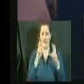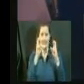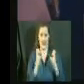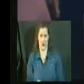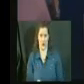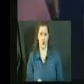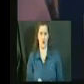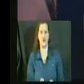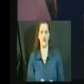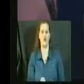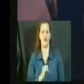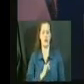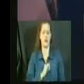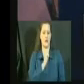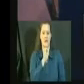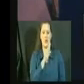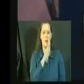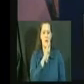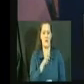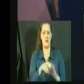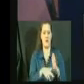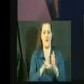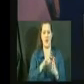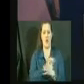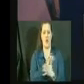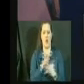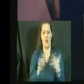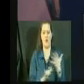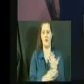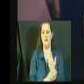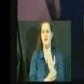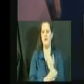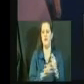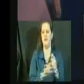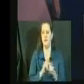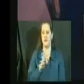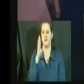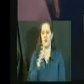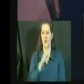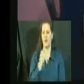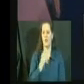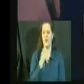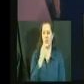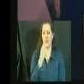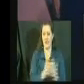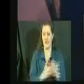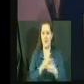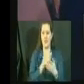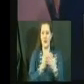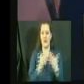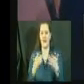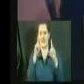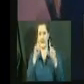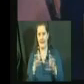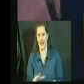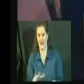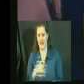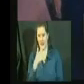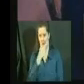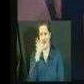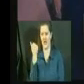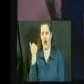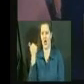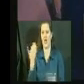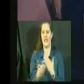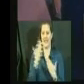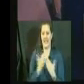won't go over all of that. But I will tell you that sometimes things get tested because they're